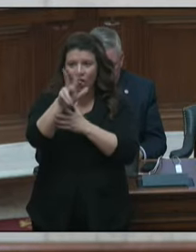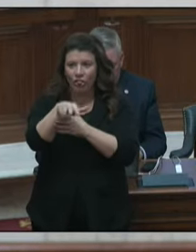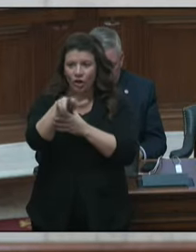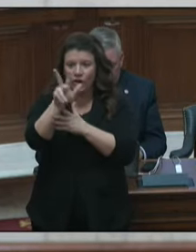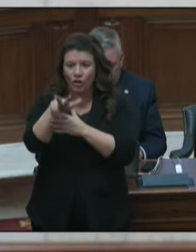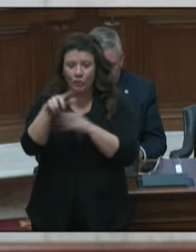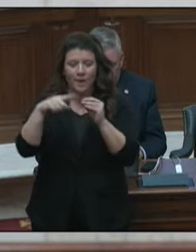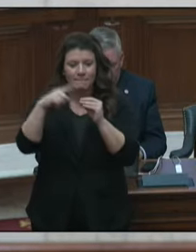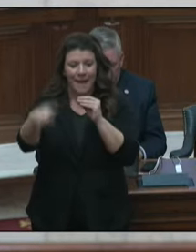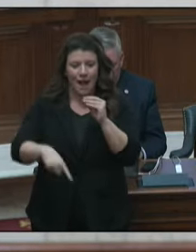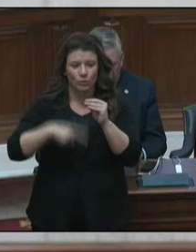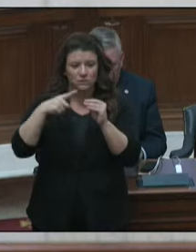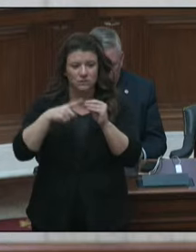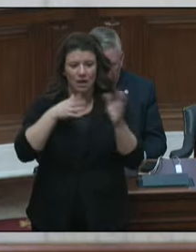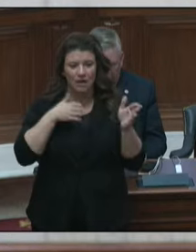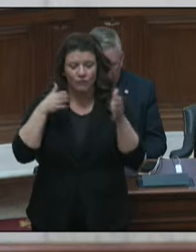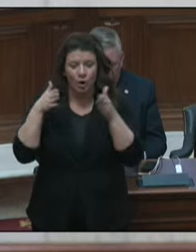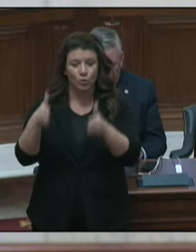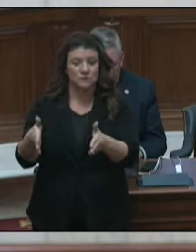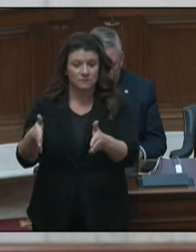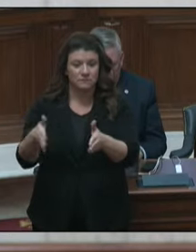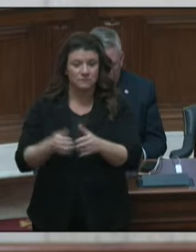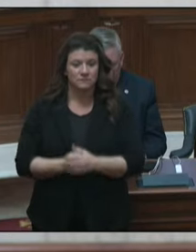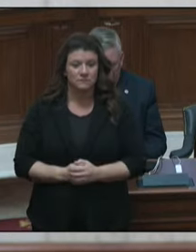485,333 miles of roads.